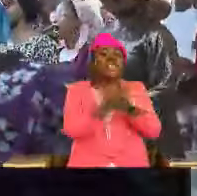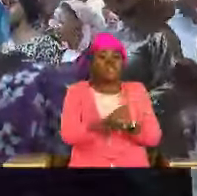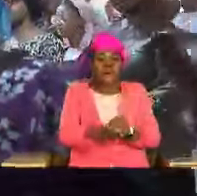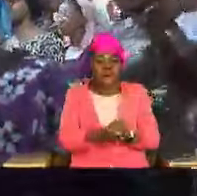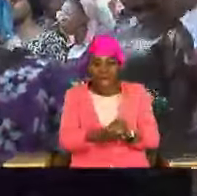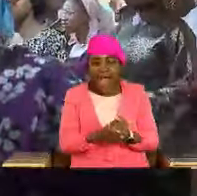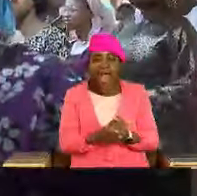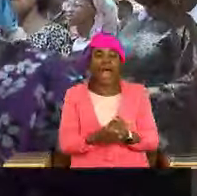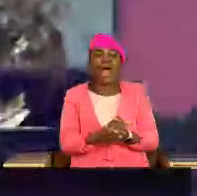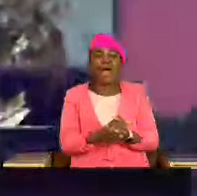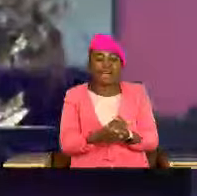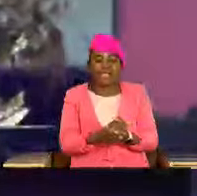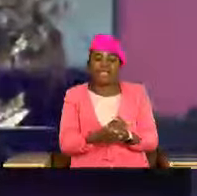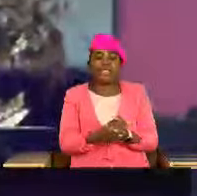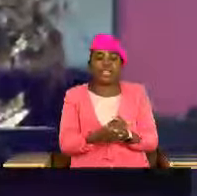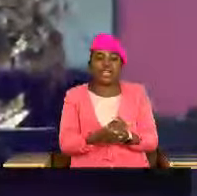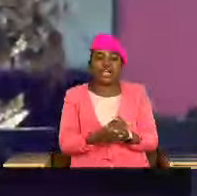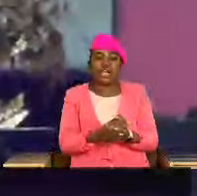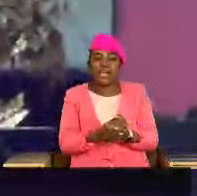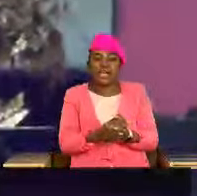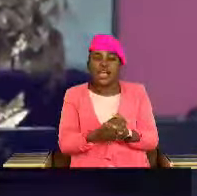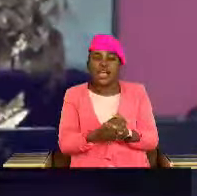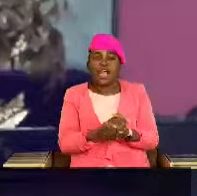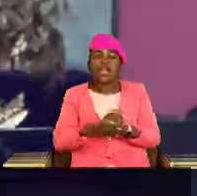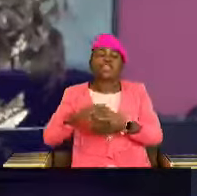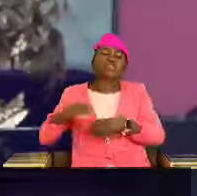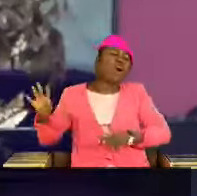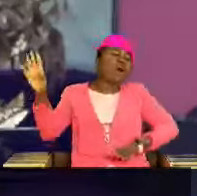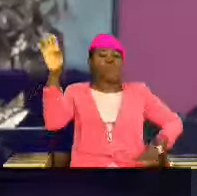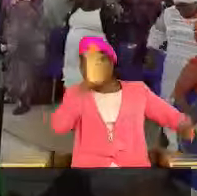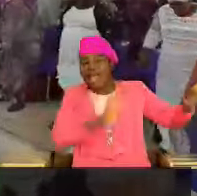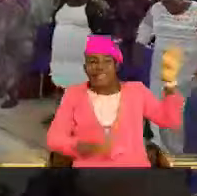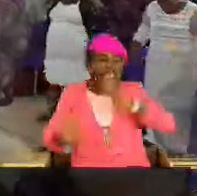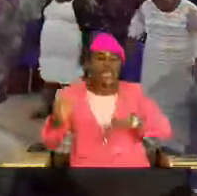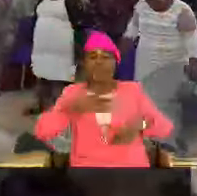wife to maintain my physical